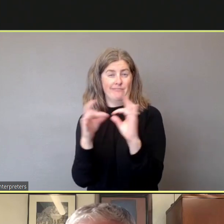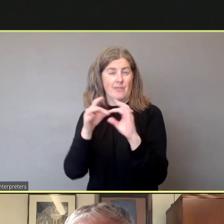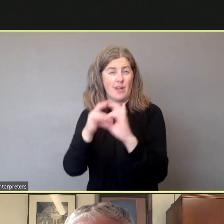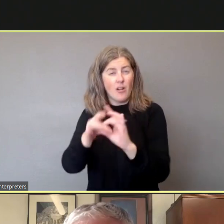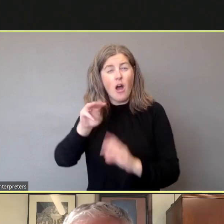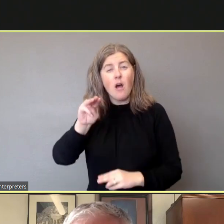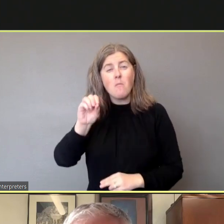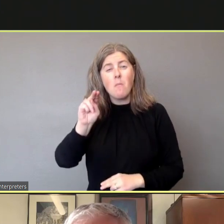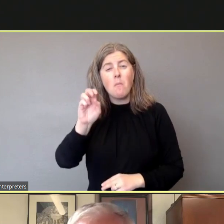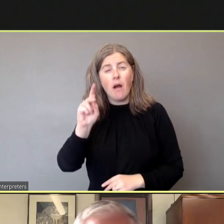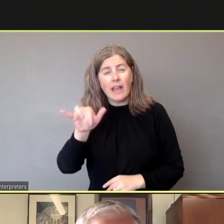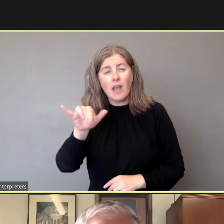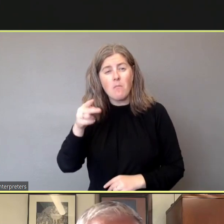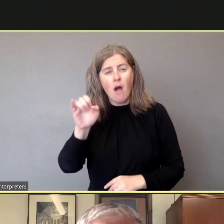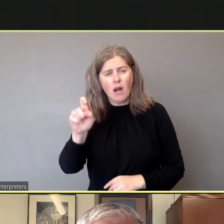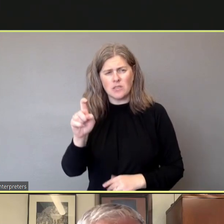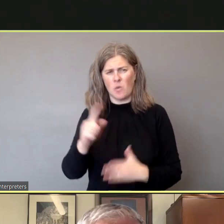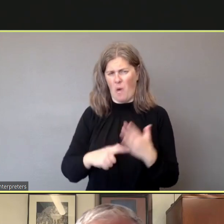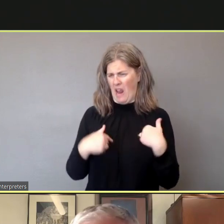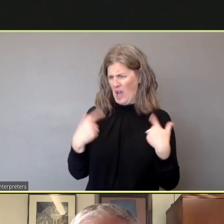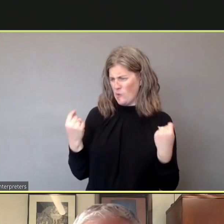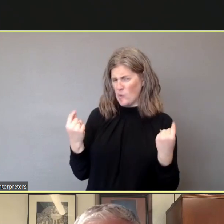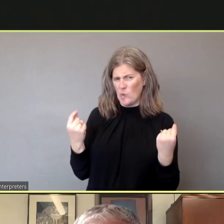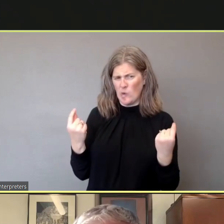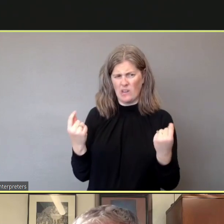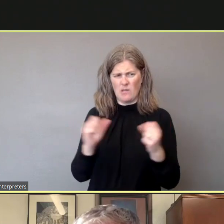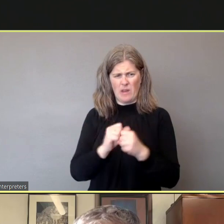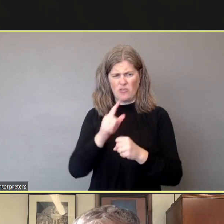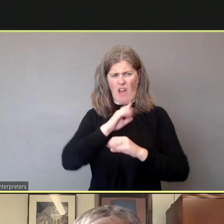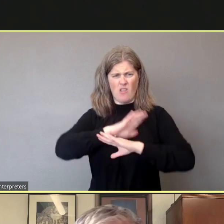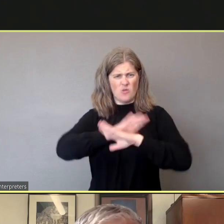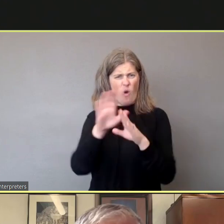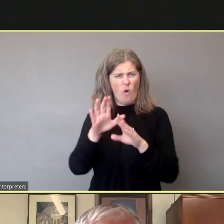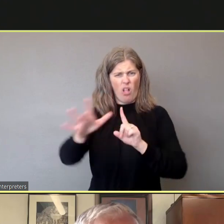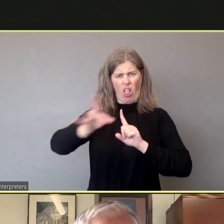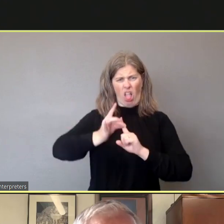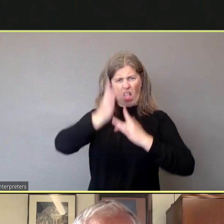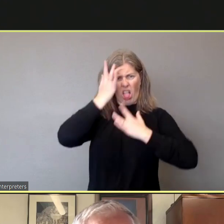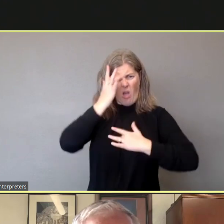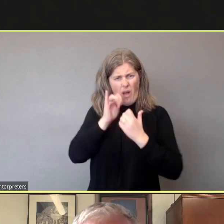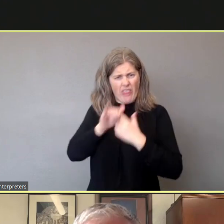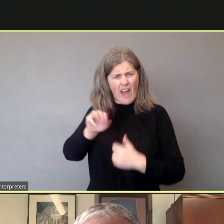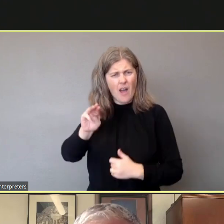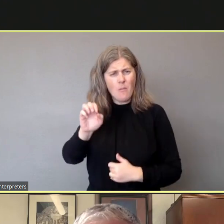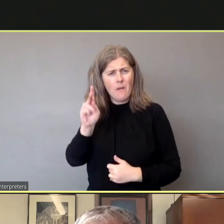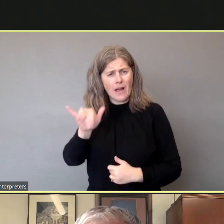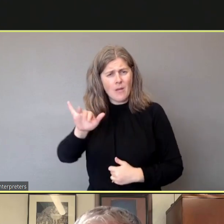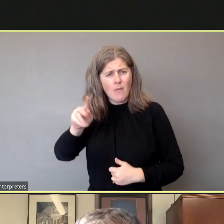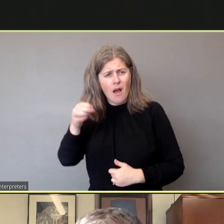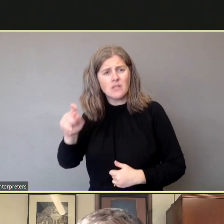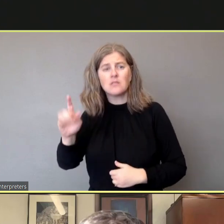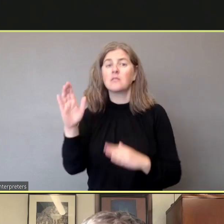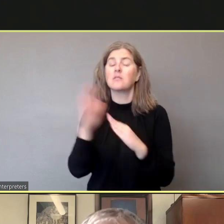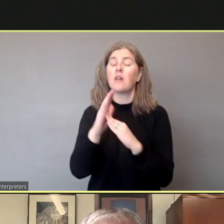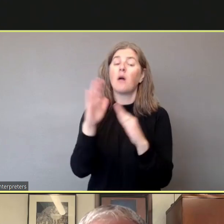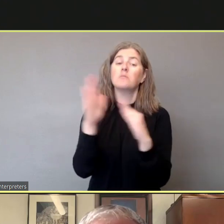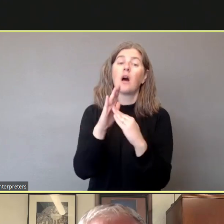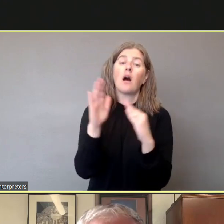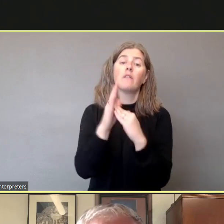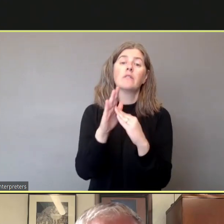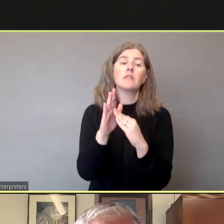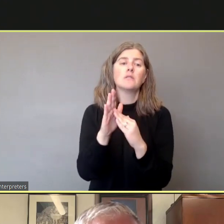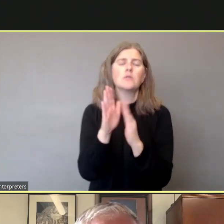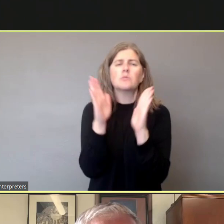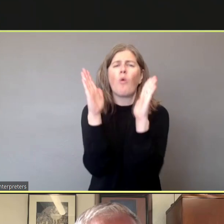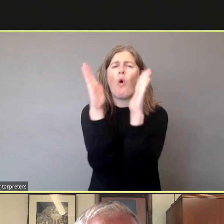for everybody. Well, what can I do to make sure I don't get monkeypox? Number one is very, very, very small number